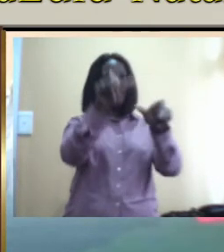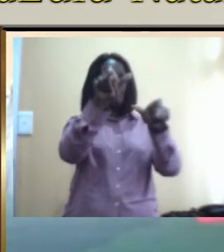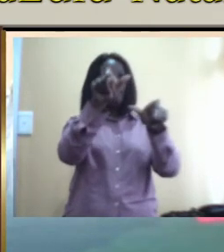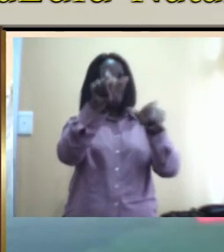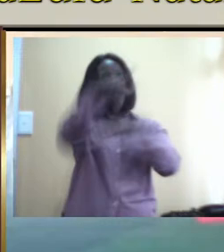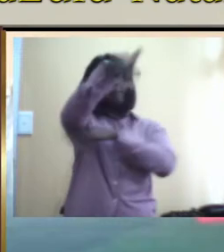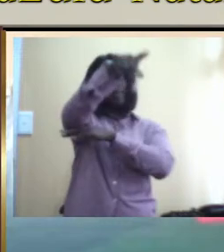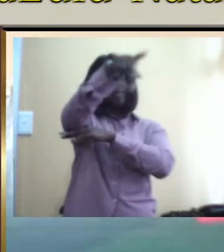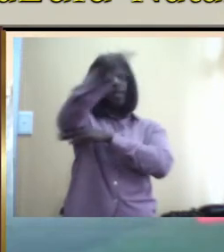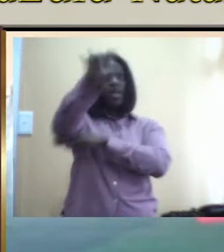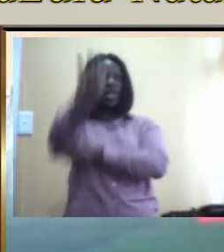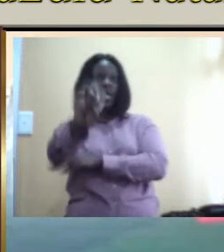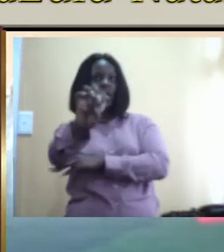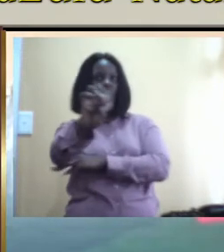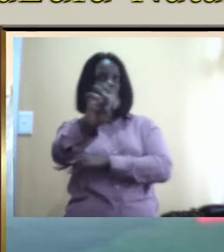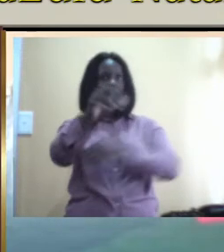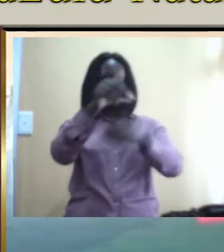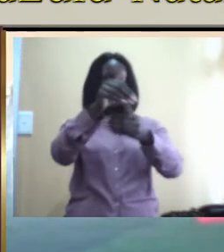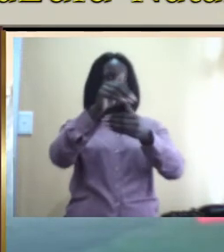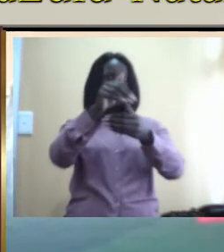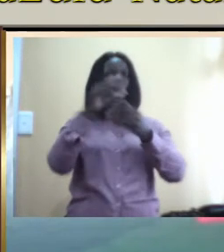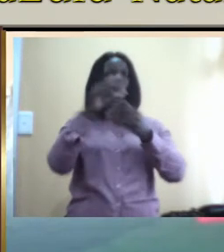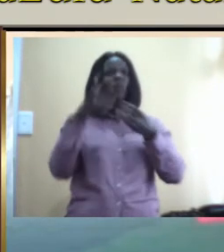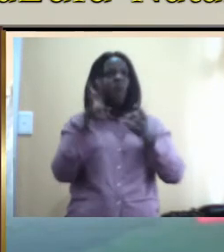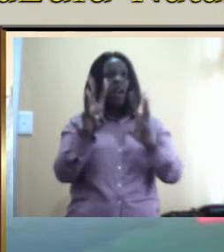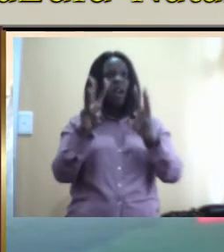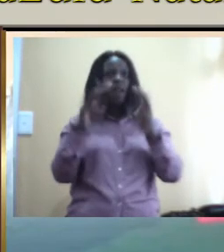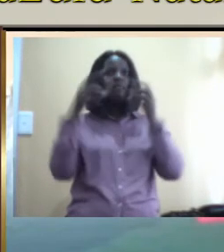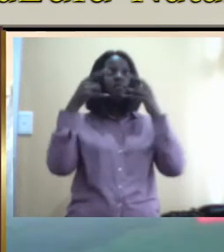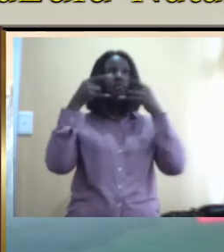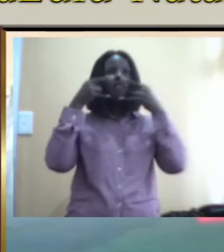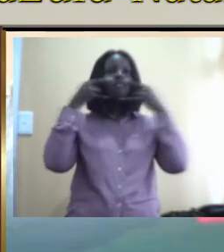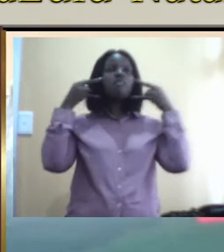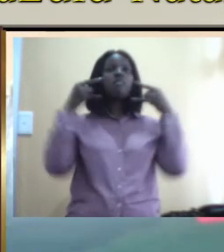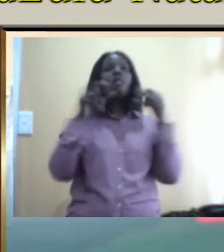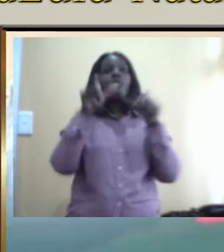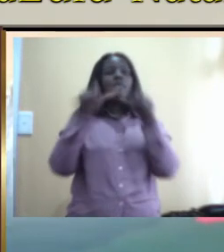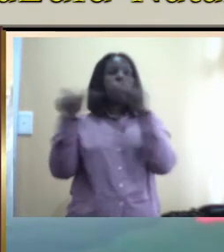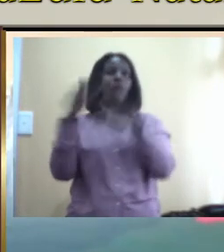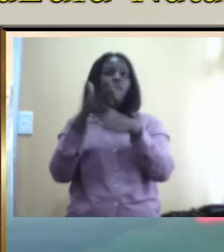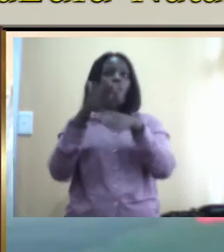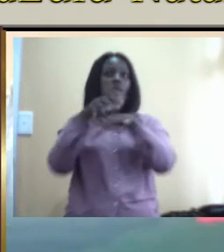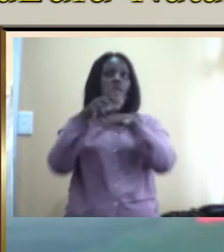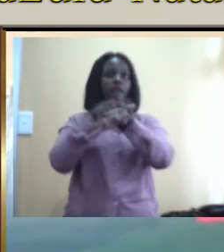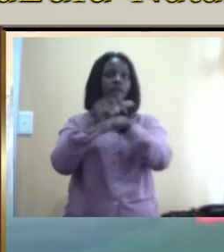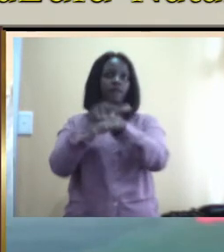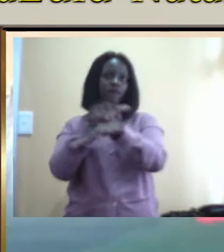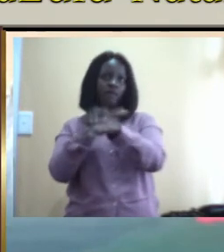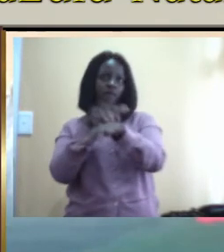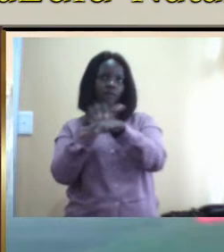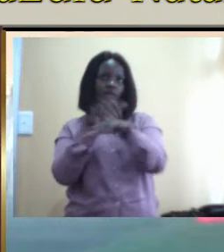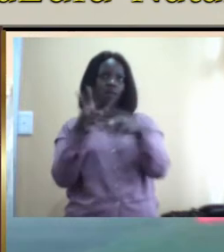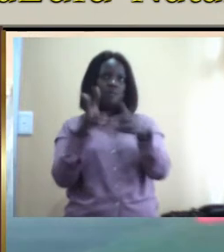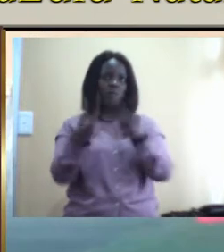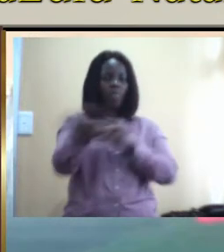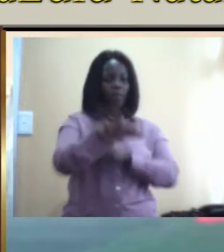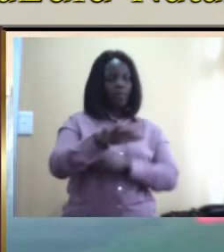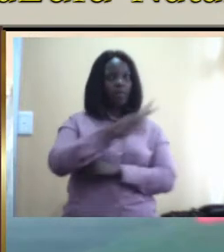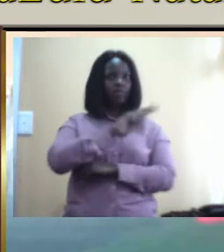protective equipment in a form of masks for farm workers through farmers' union in the province.